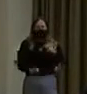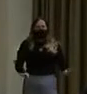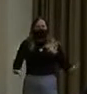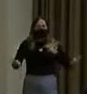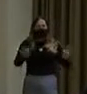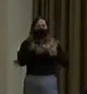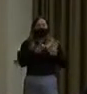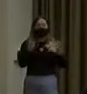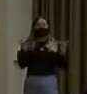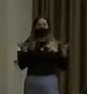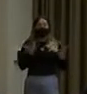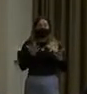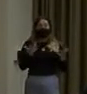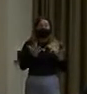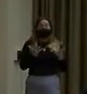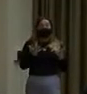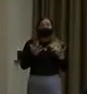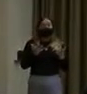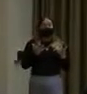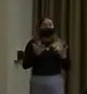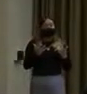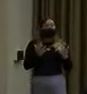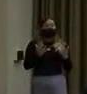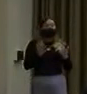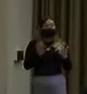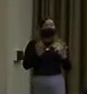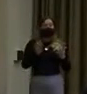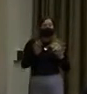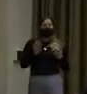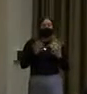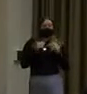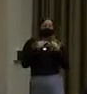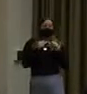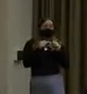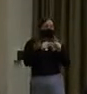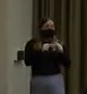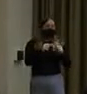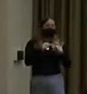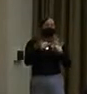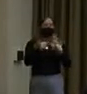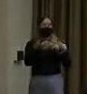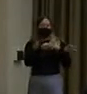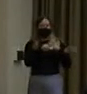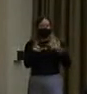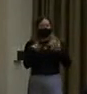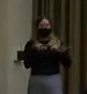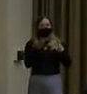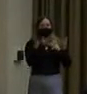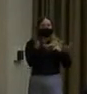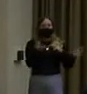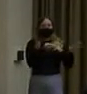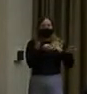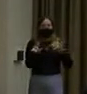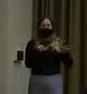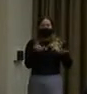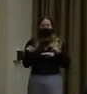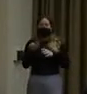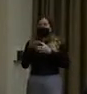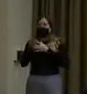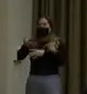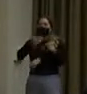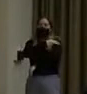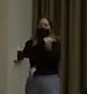the maintenance of the supply chain coming into the hospital. And yes, we got really good with